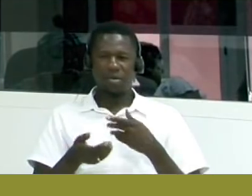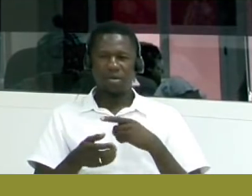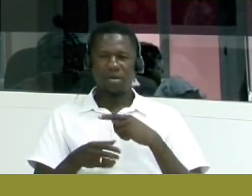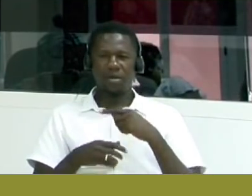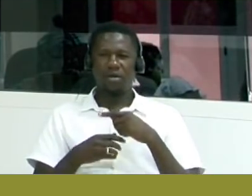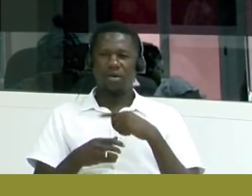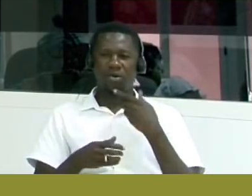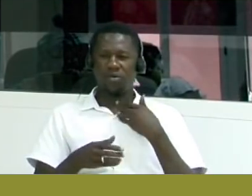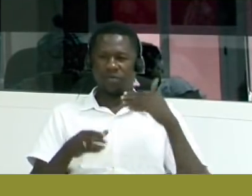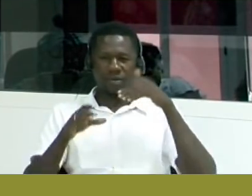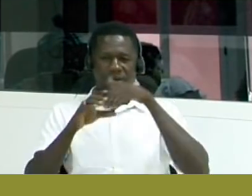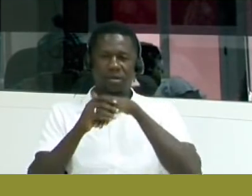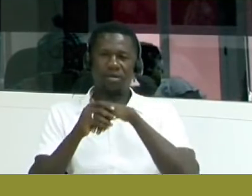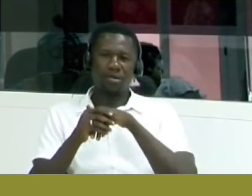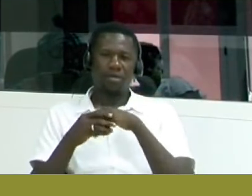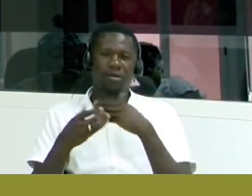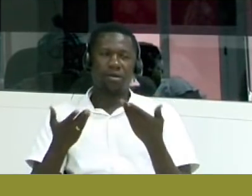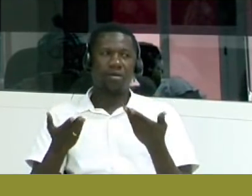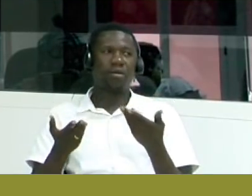interferences